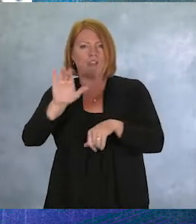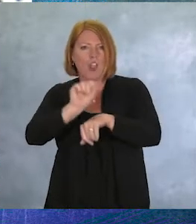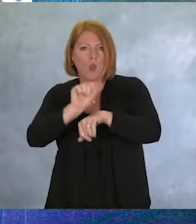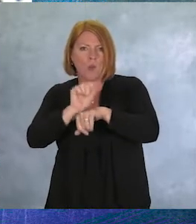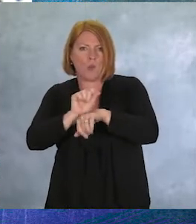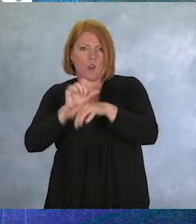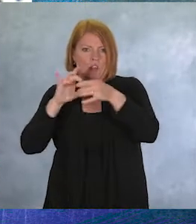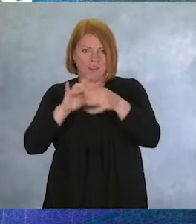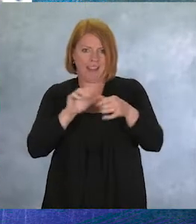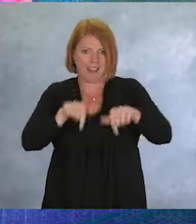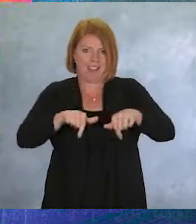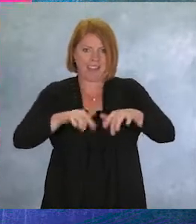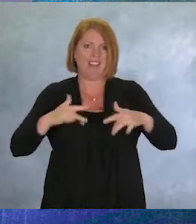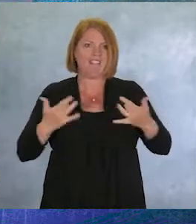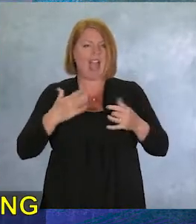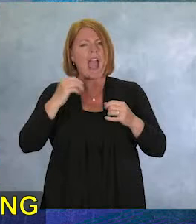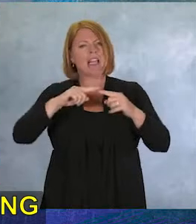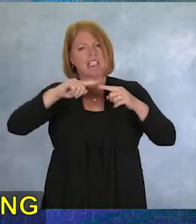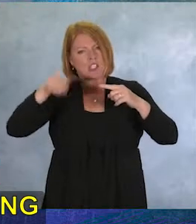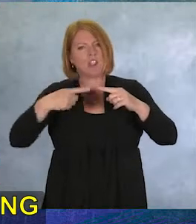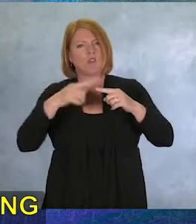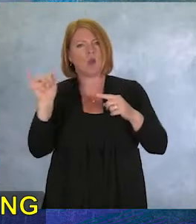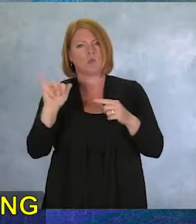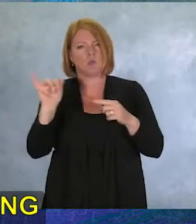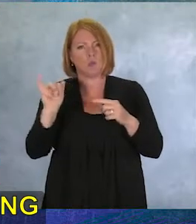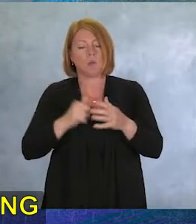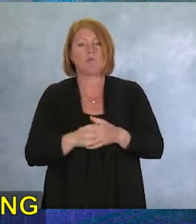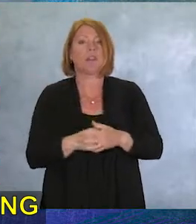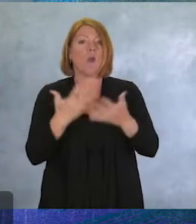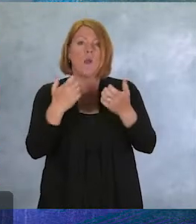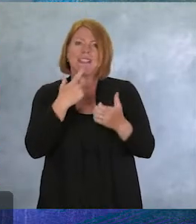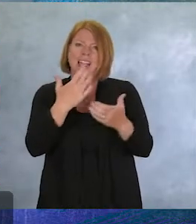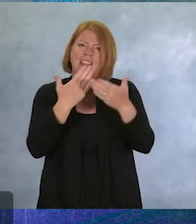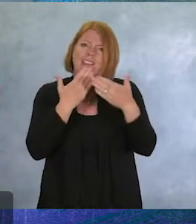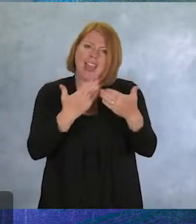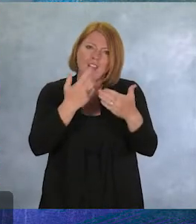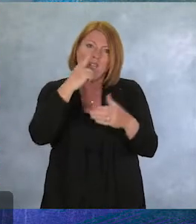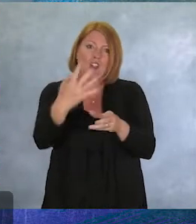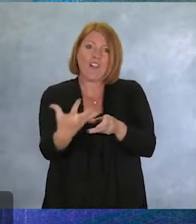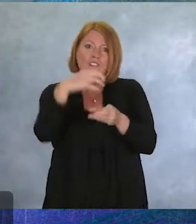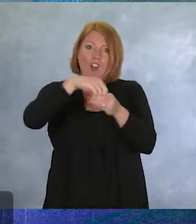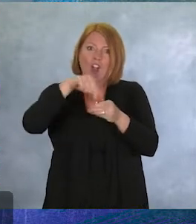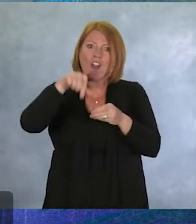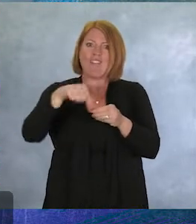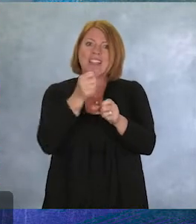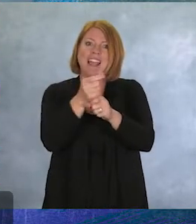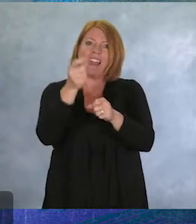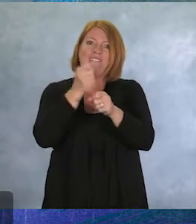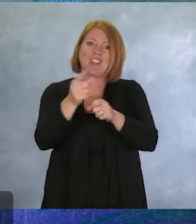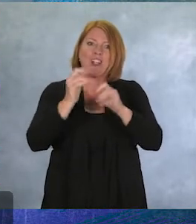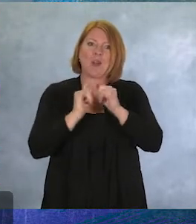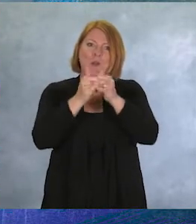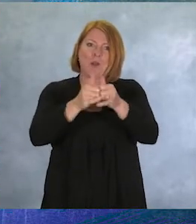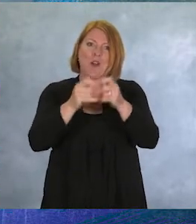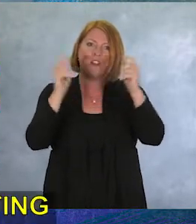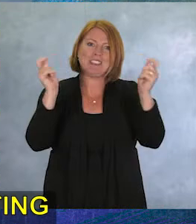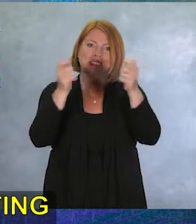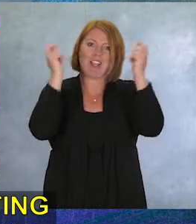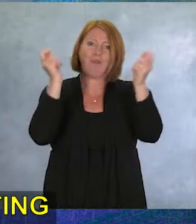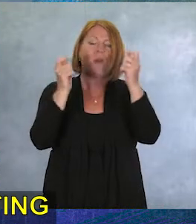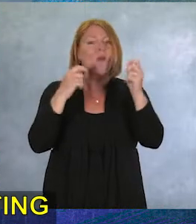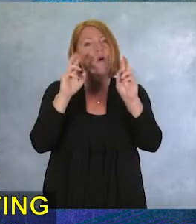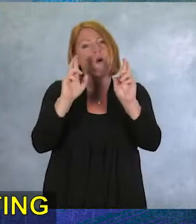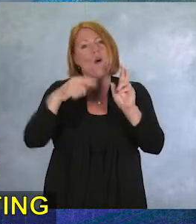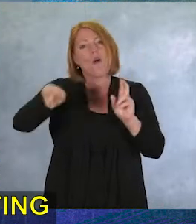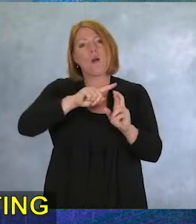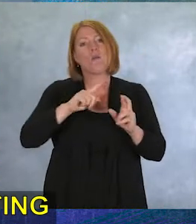event and throughout the year. We'd like to thank you for being a part of our annual Mayor's Disability Awards ceremony. We hope